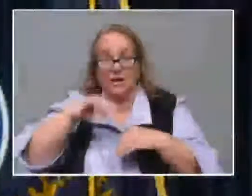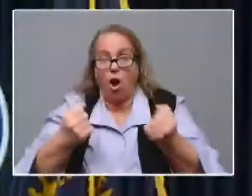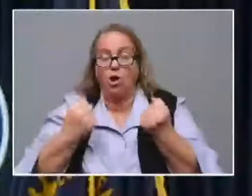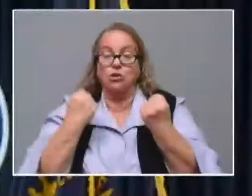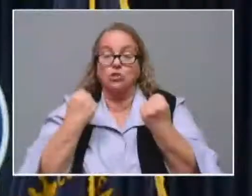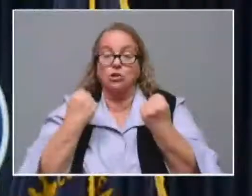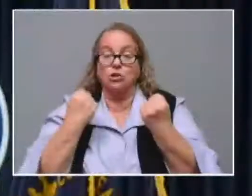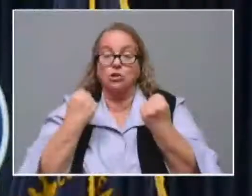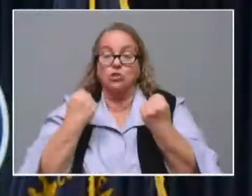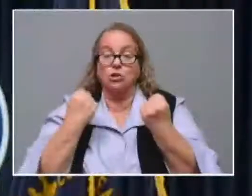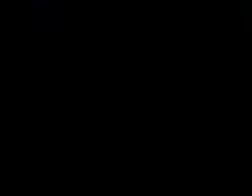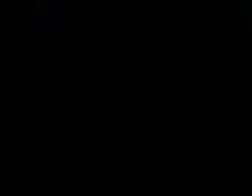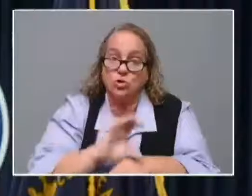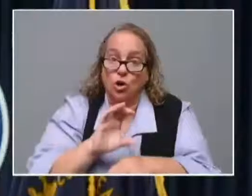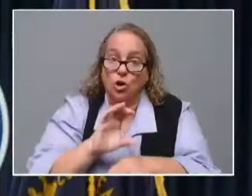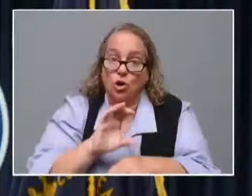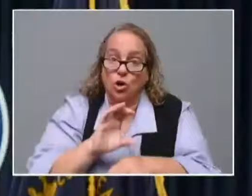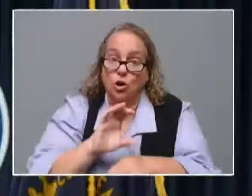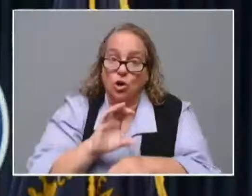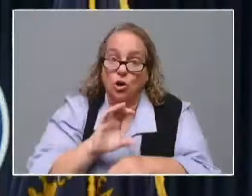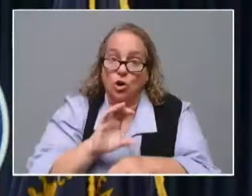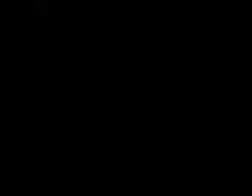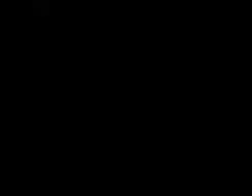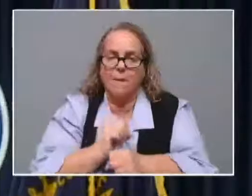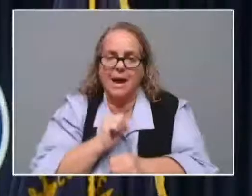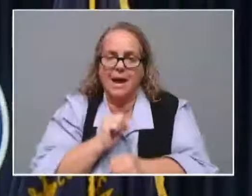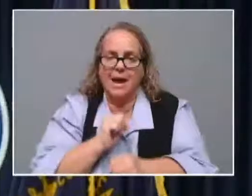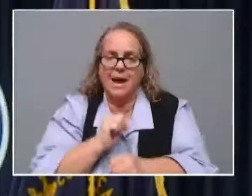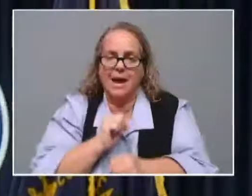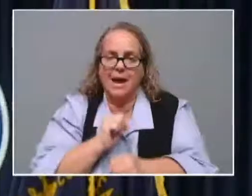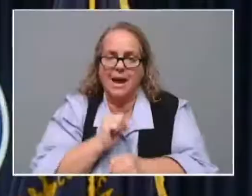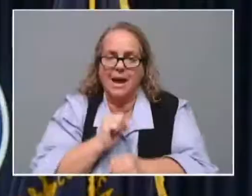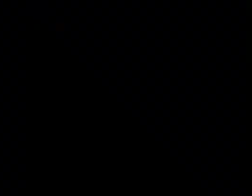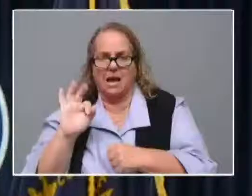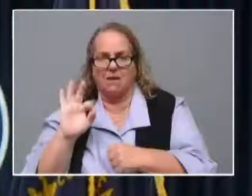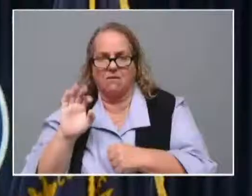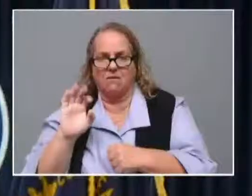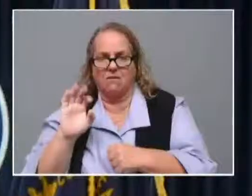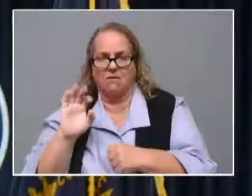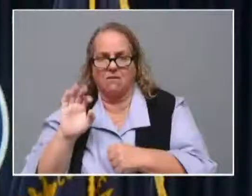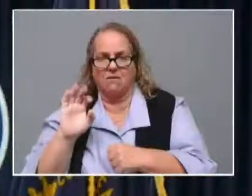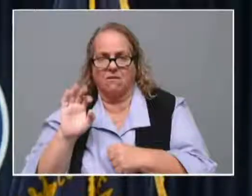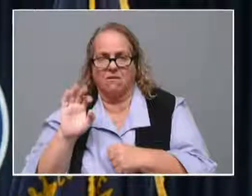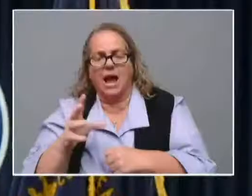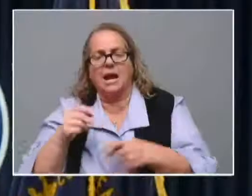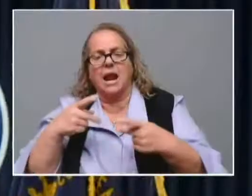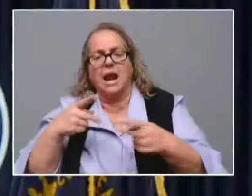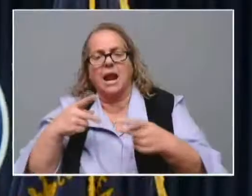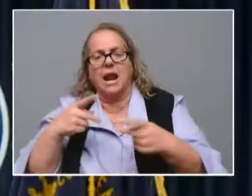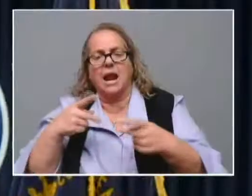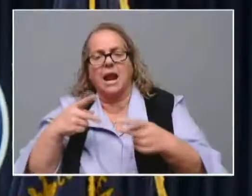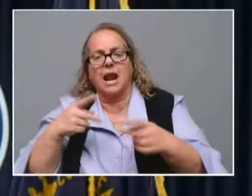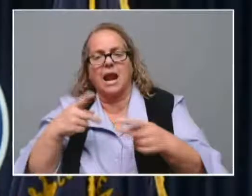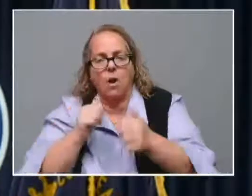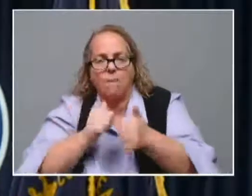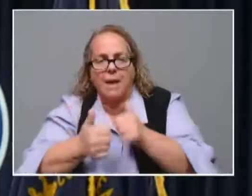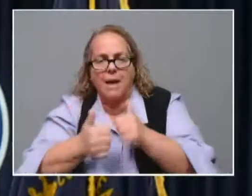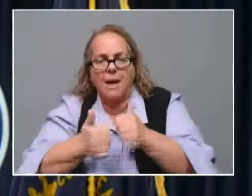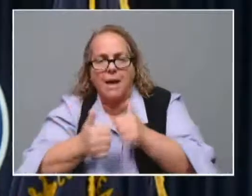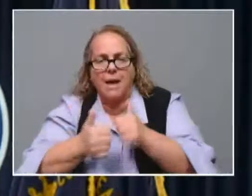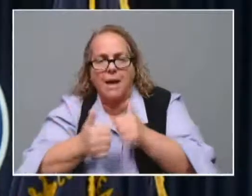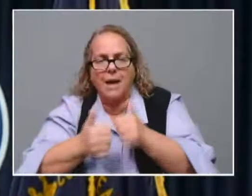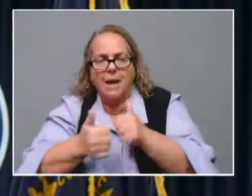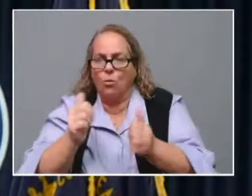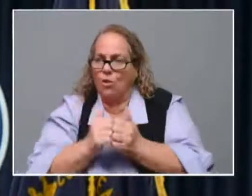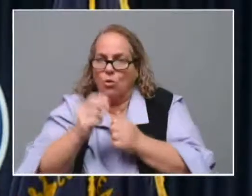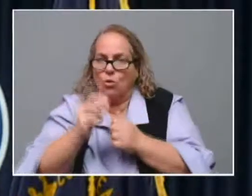It helps us ultimately, I believe, to be more competitive worldwide, and it's going to help